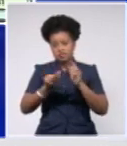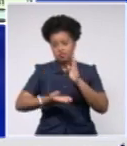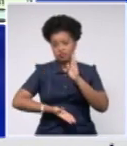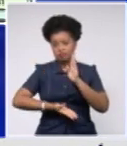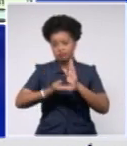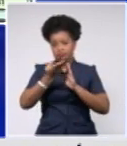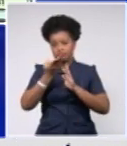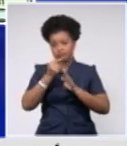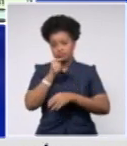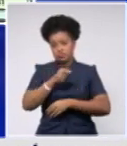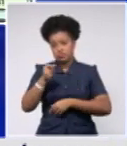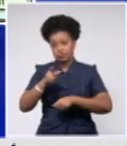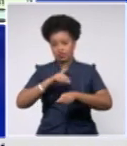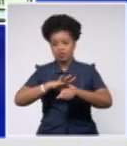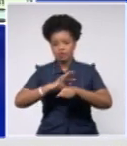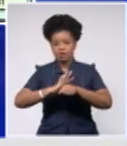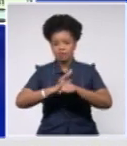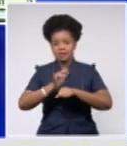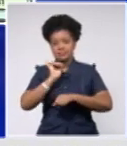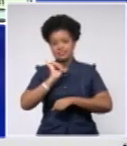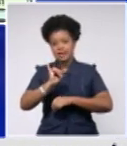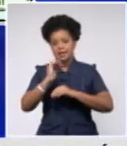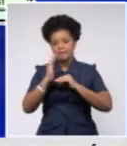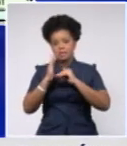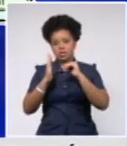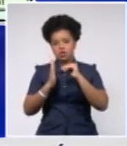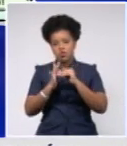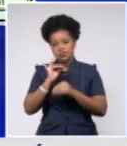6,764,962 confirmed cases and